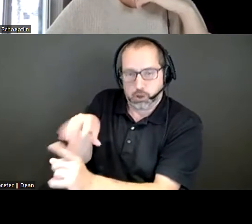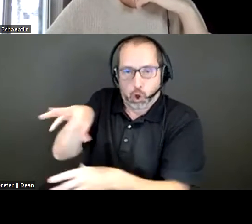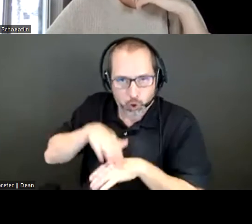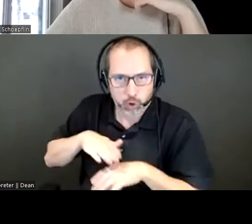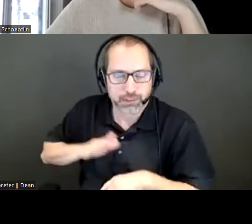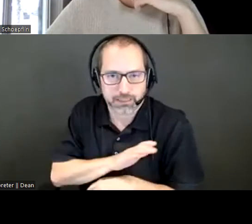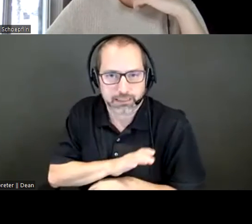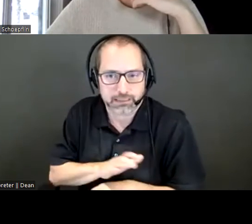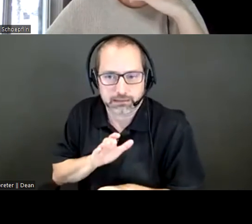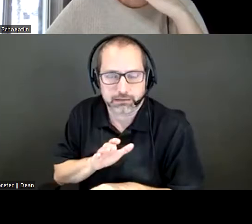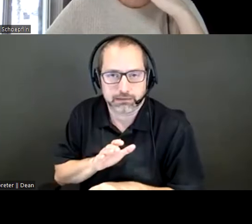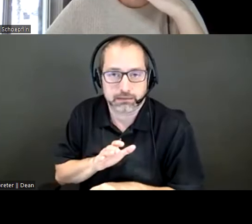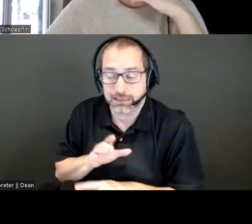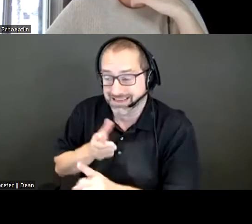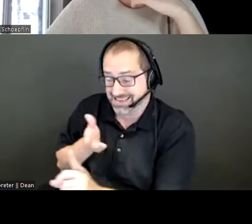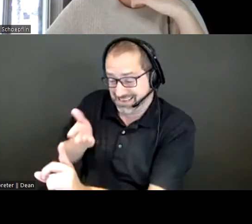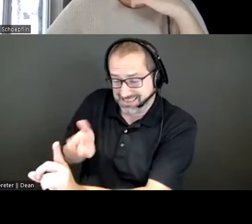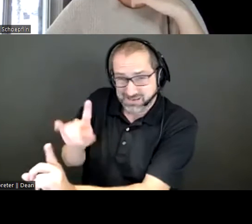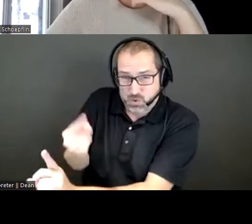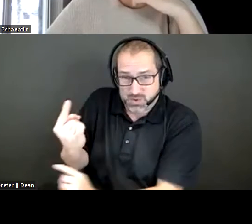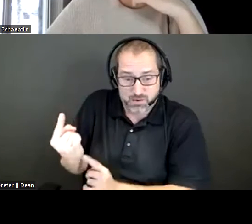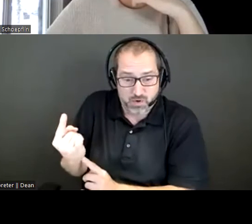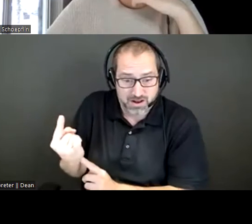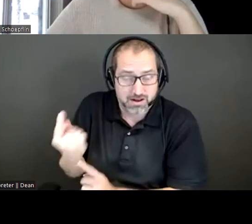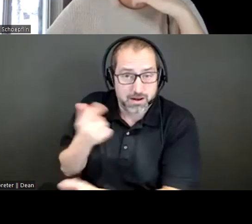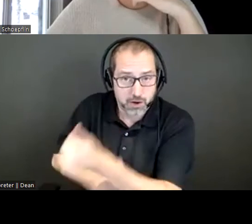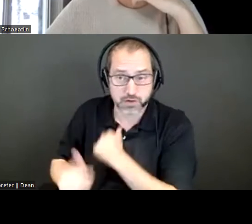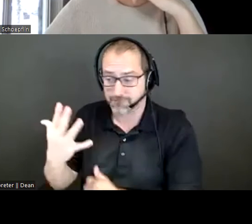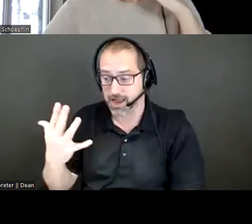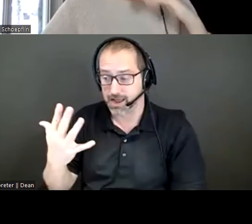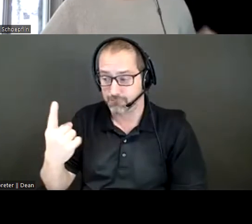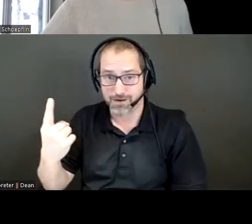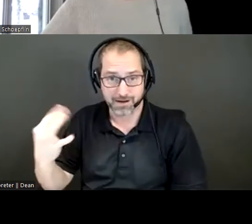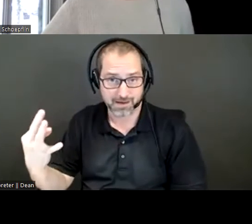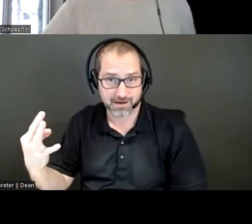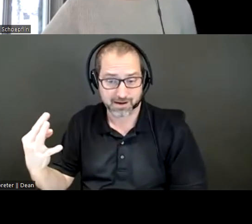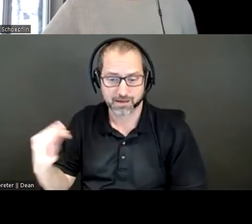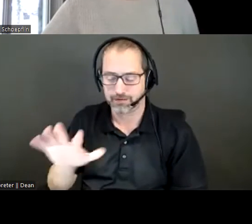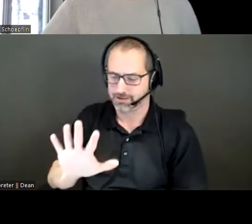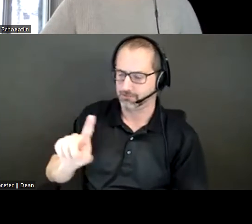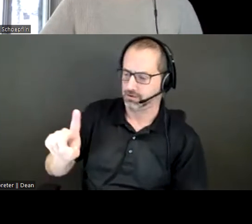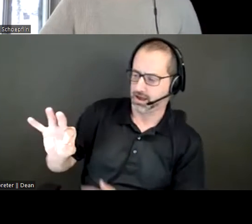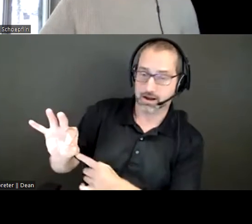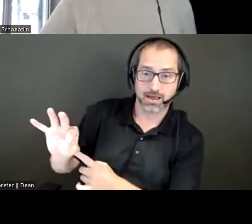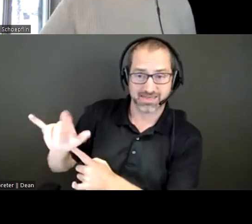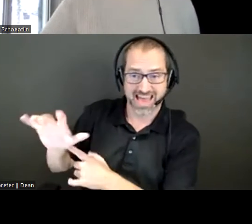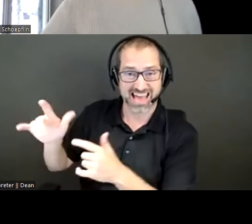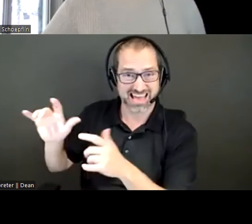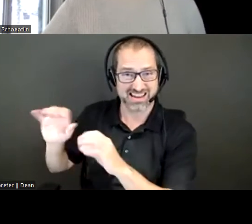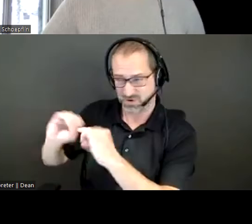And they are the only one at the 519. In an organization as large as that,